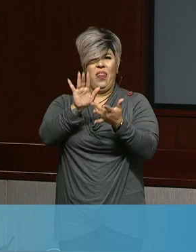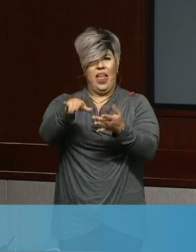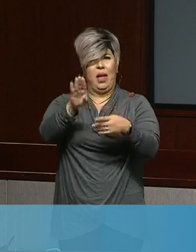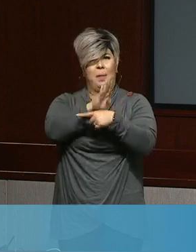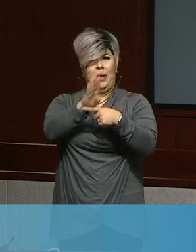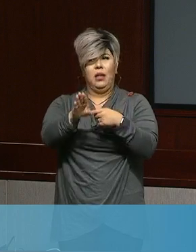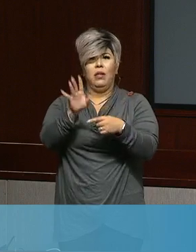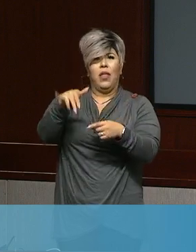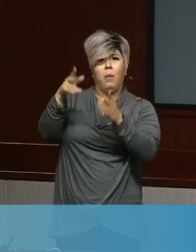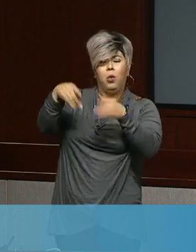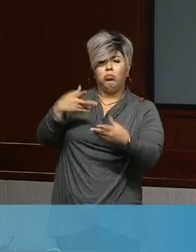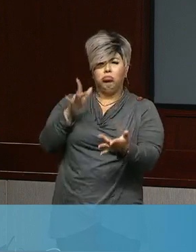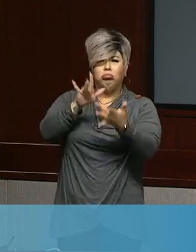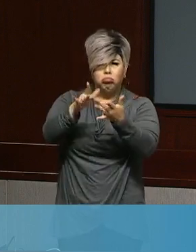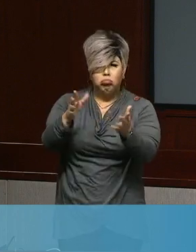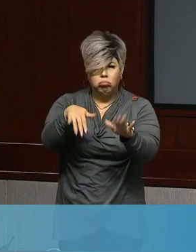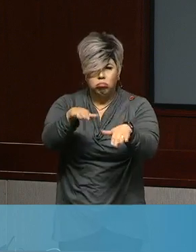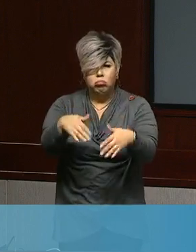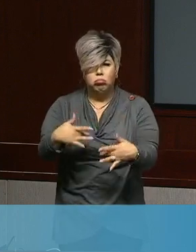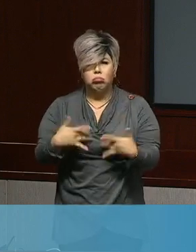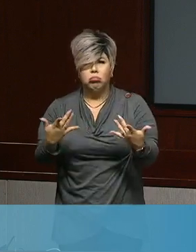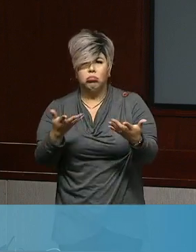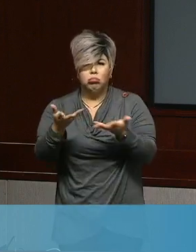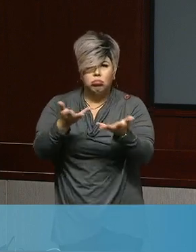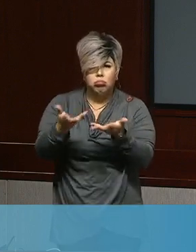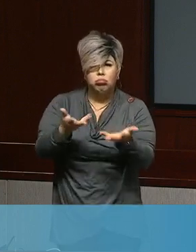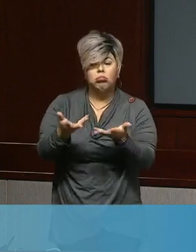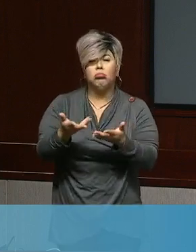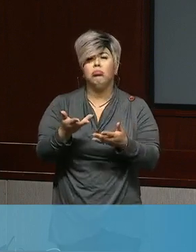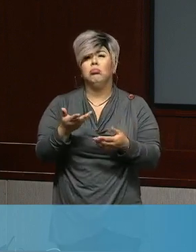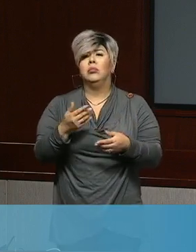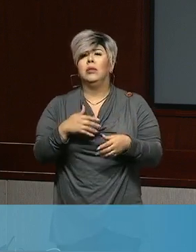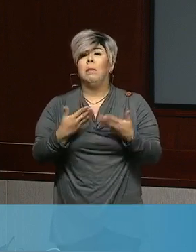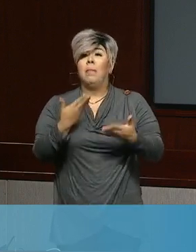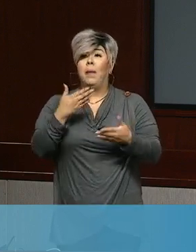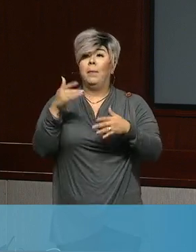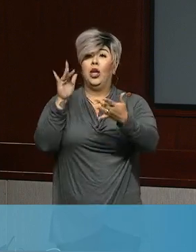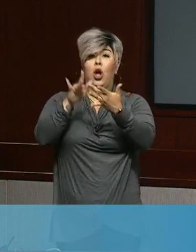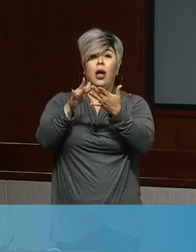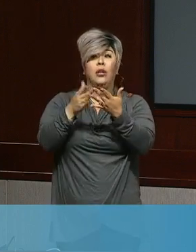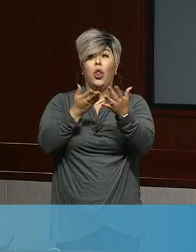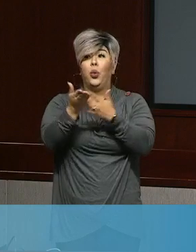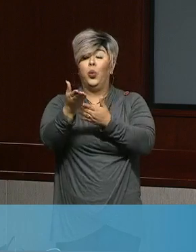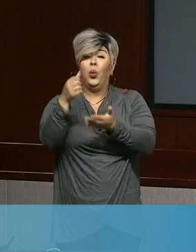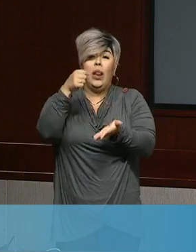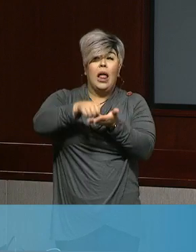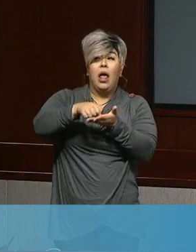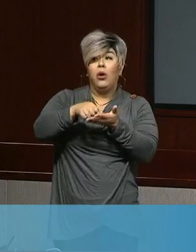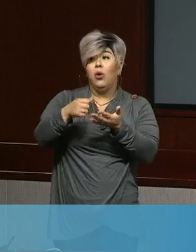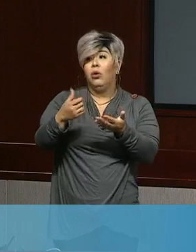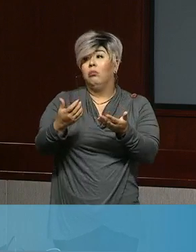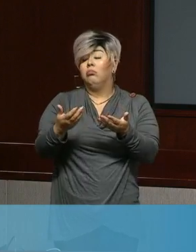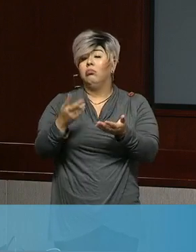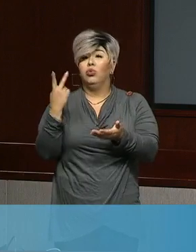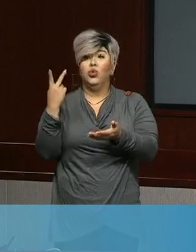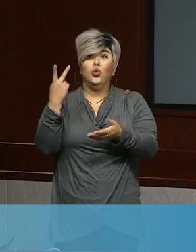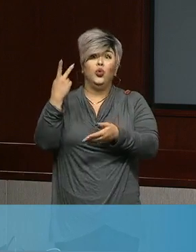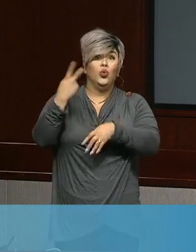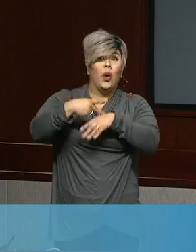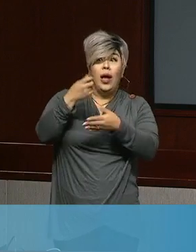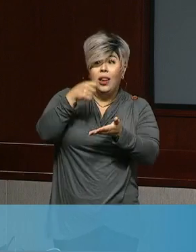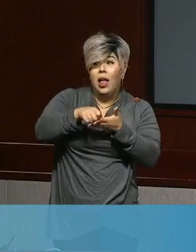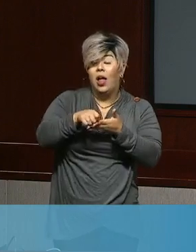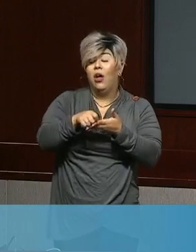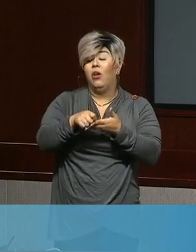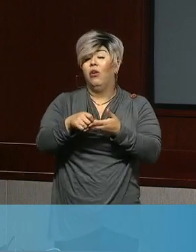And whether it's initially a letter or 2 letters, then it becomes a phone